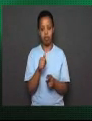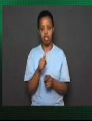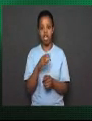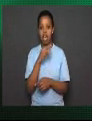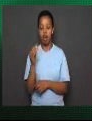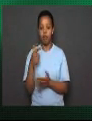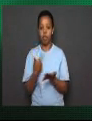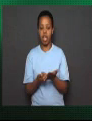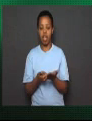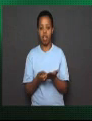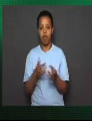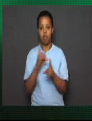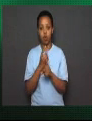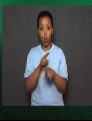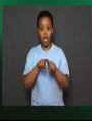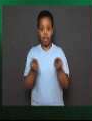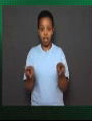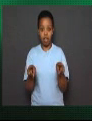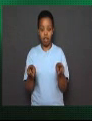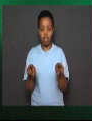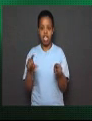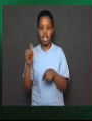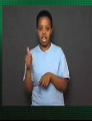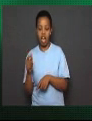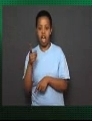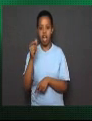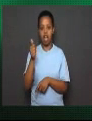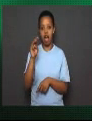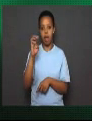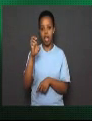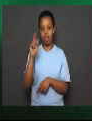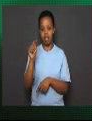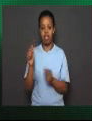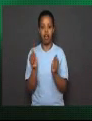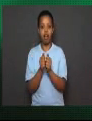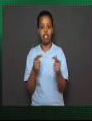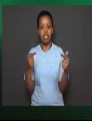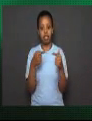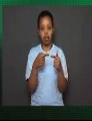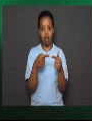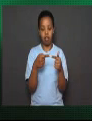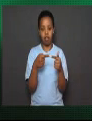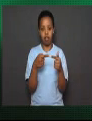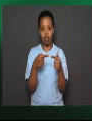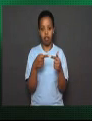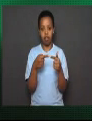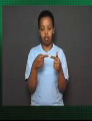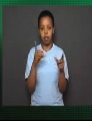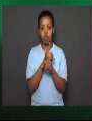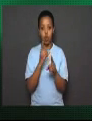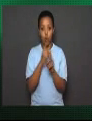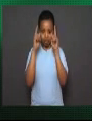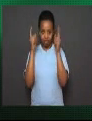gametes fuse with normal gametes, the abnormal chromosome numbers